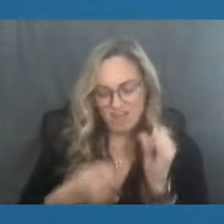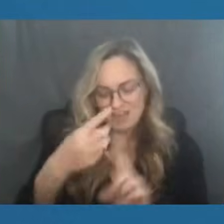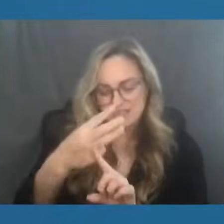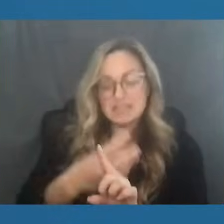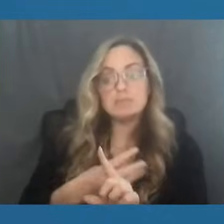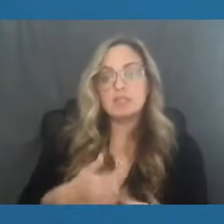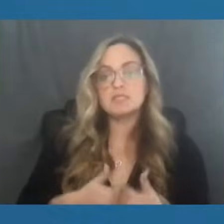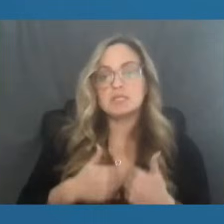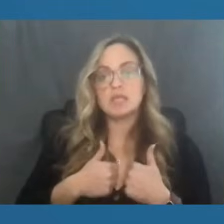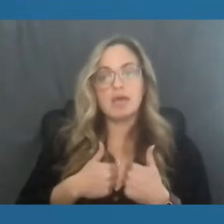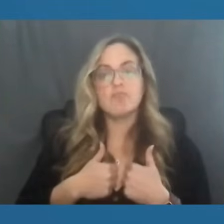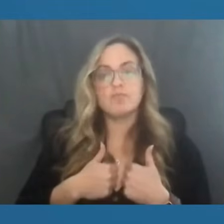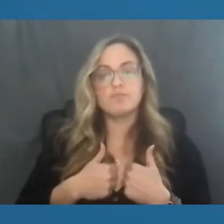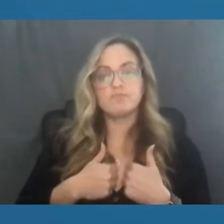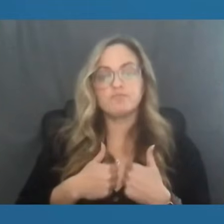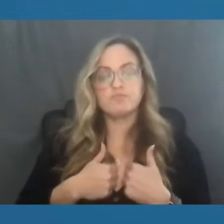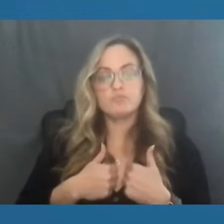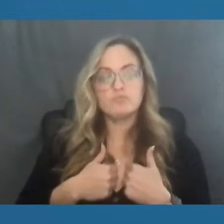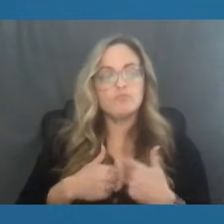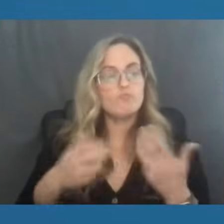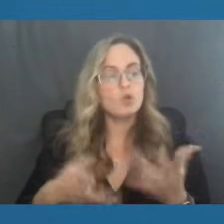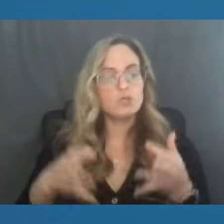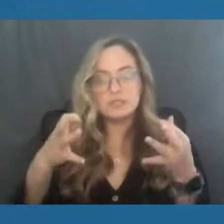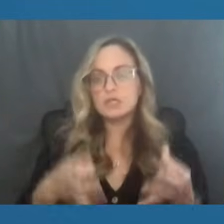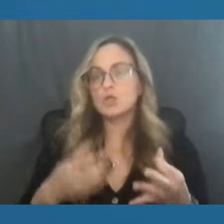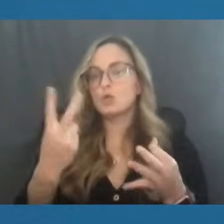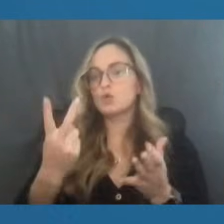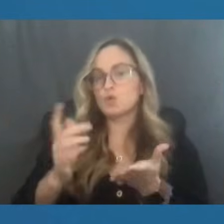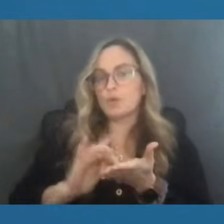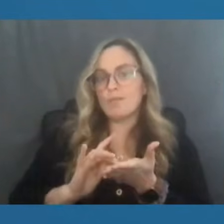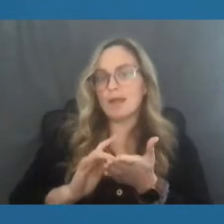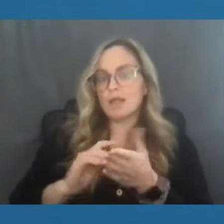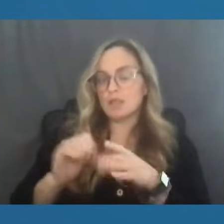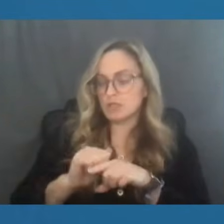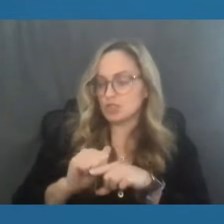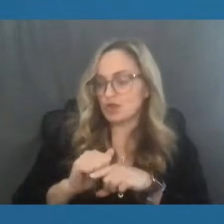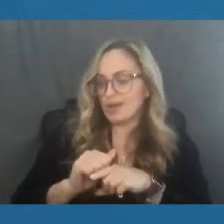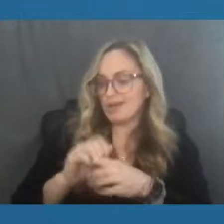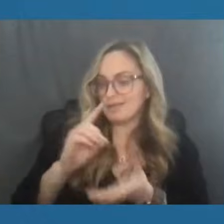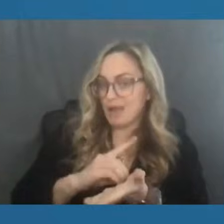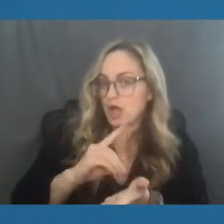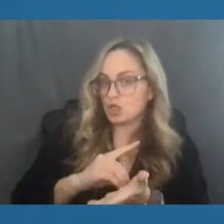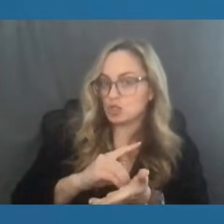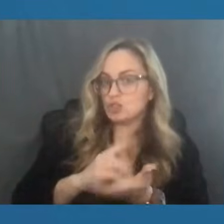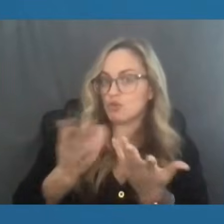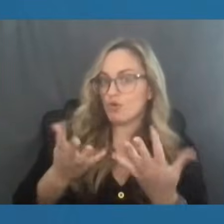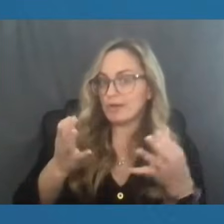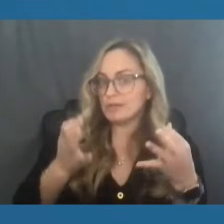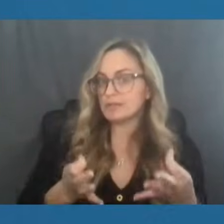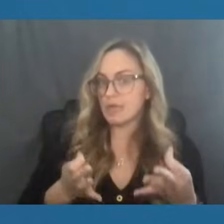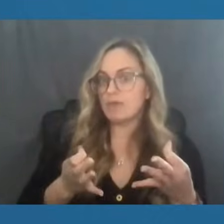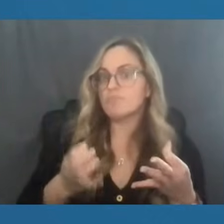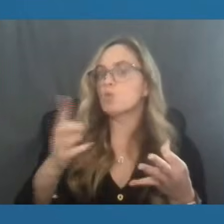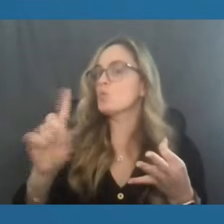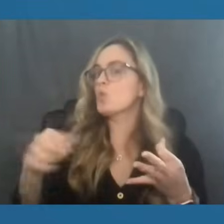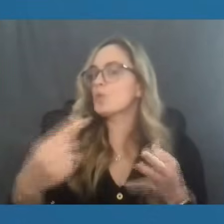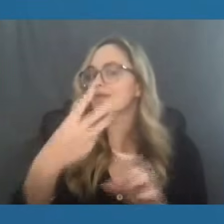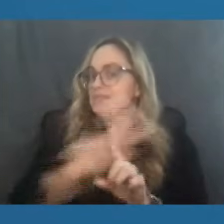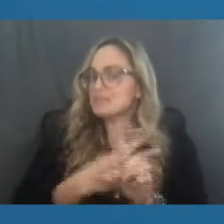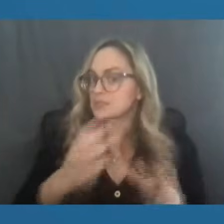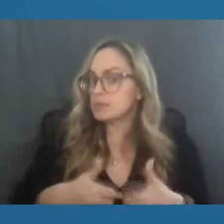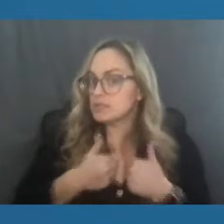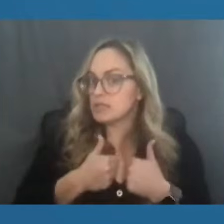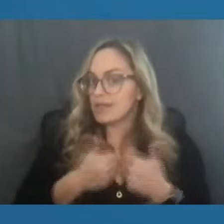there's already been a determination by two medically trained individuals, two doctors, who say you only have 6 months to